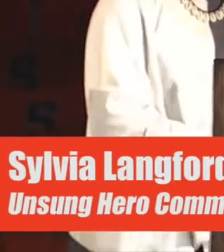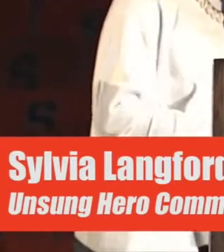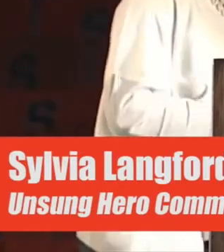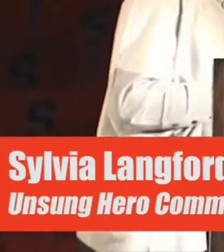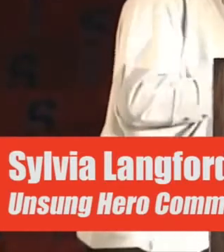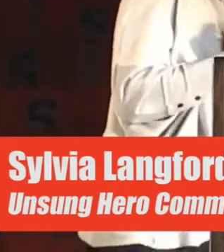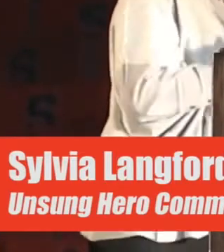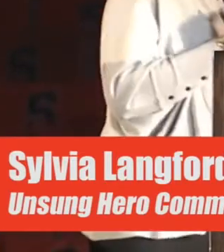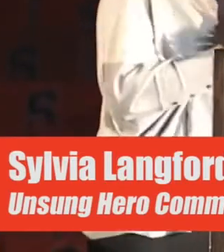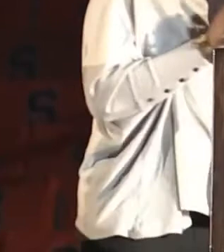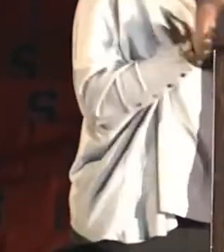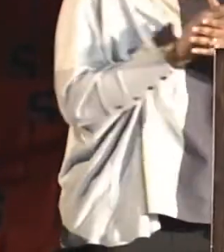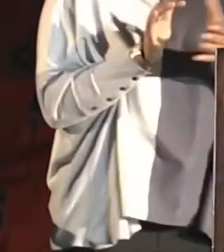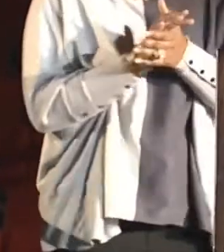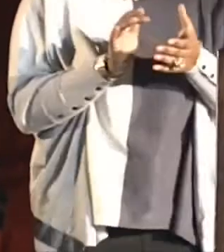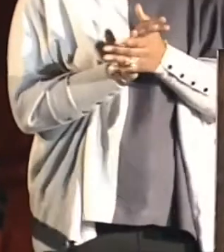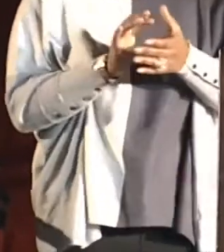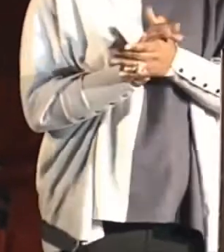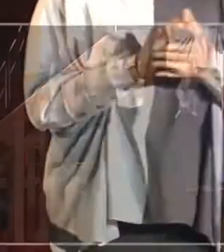Wow.